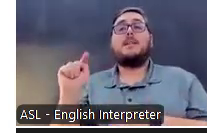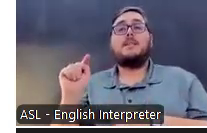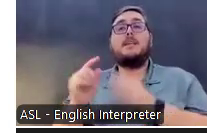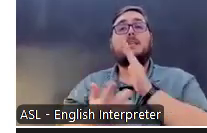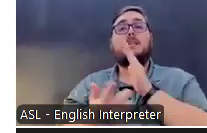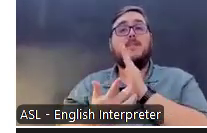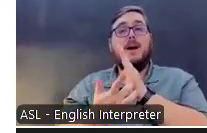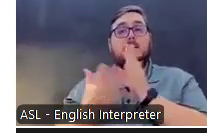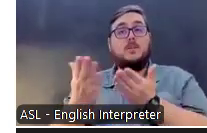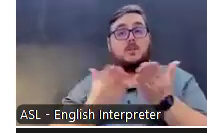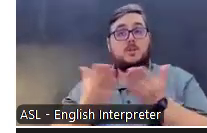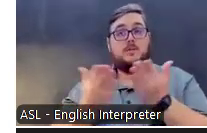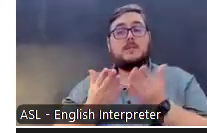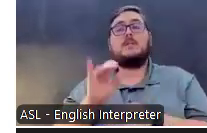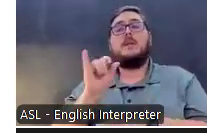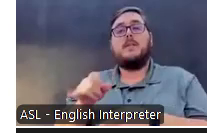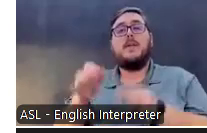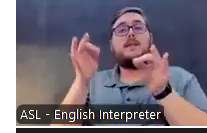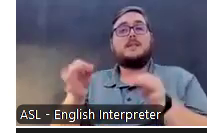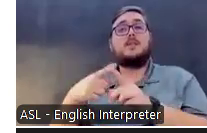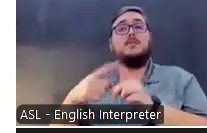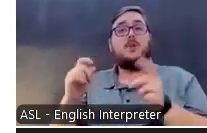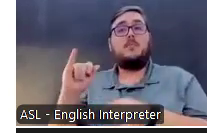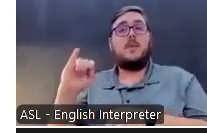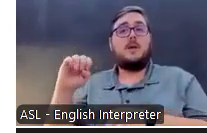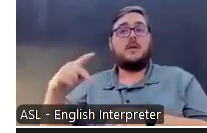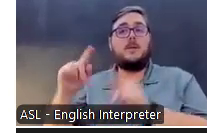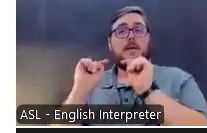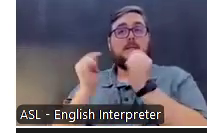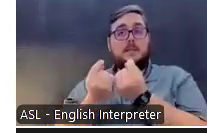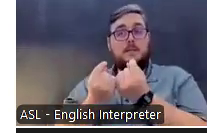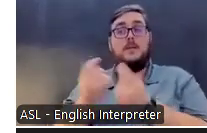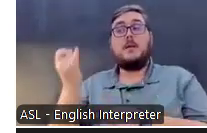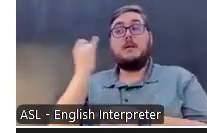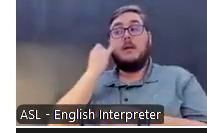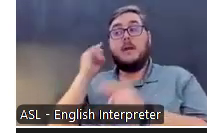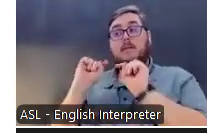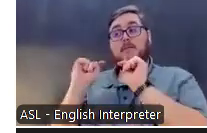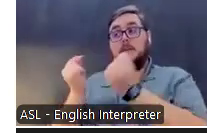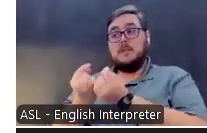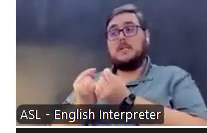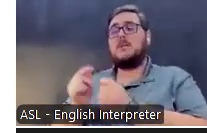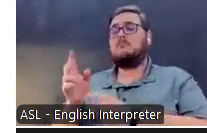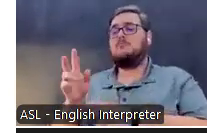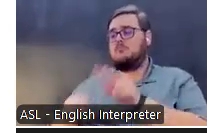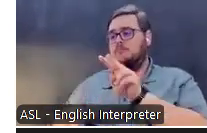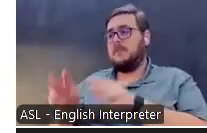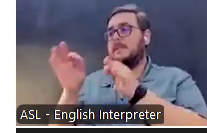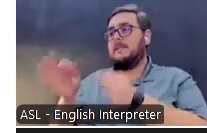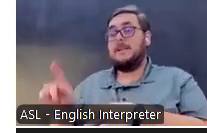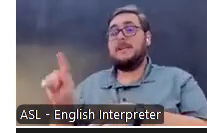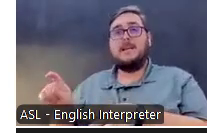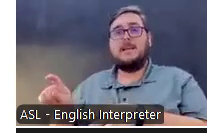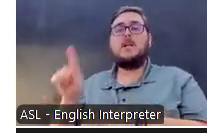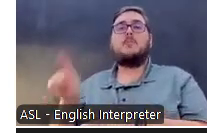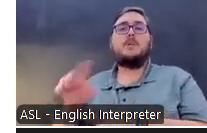decisions that, if determined are needed, are going to be reflected on the student's IEP. So it's definitely important to